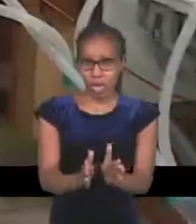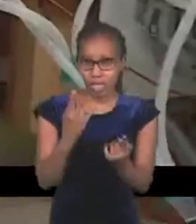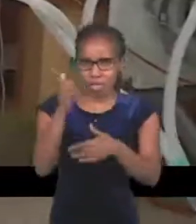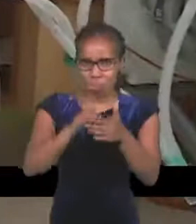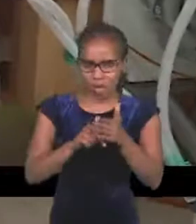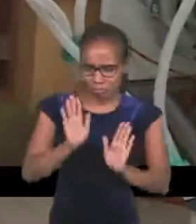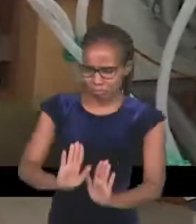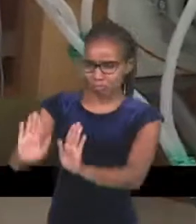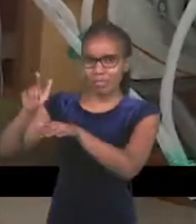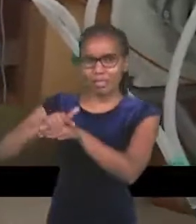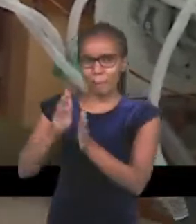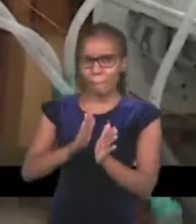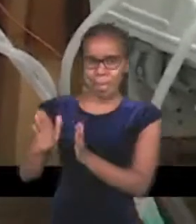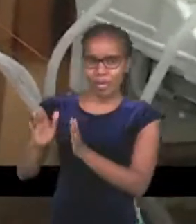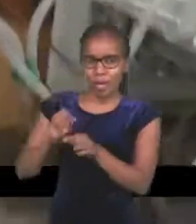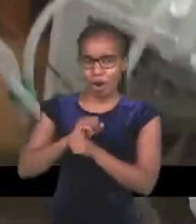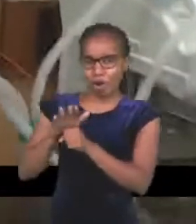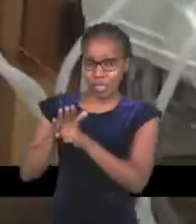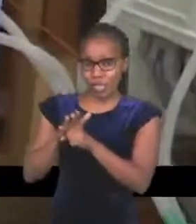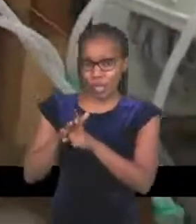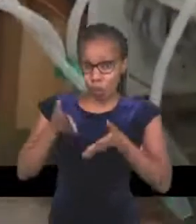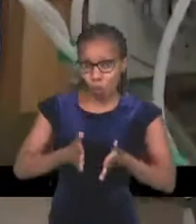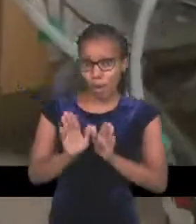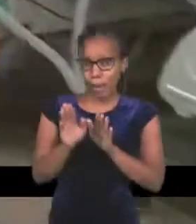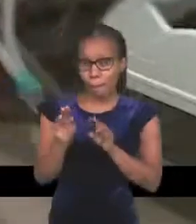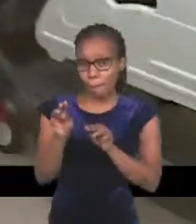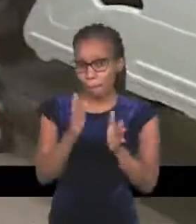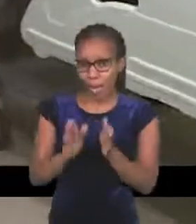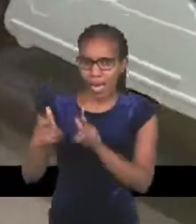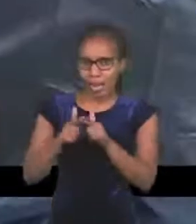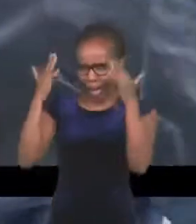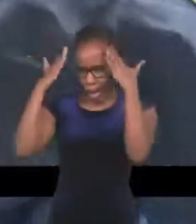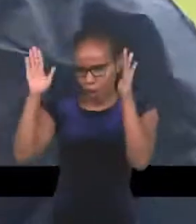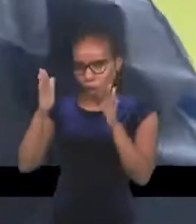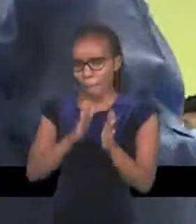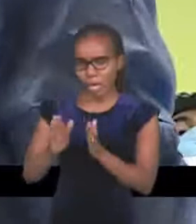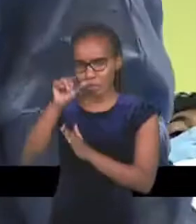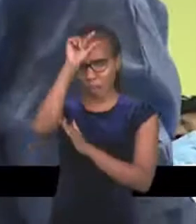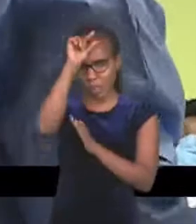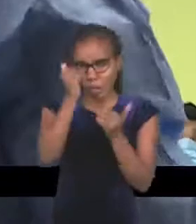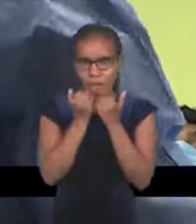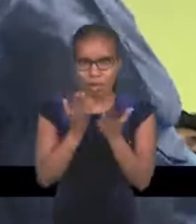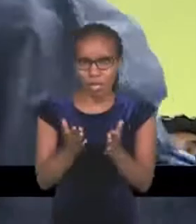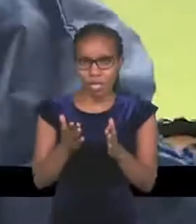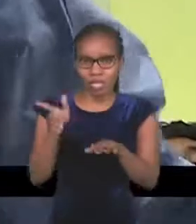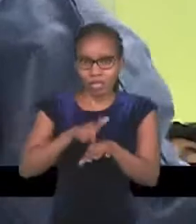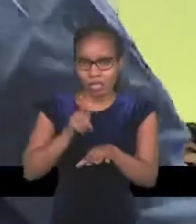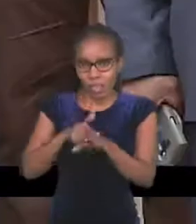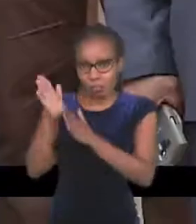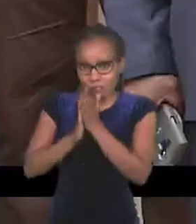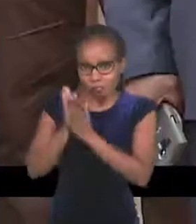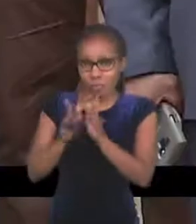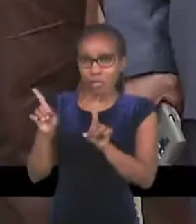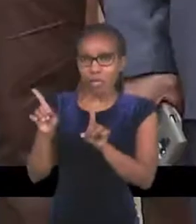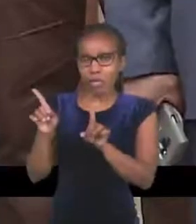in the planning of COVID-19 mitigation measures, leaving them unaware of plans by the government in protecting and motivating their members.